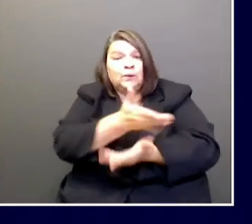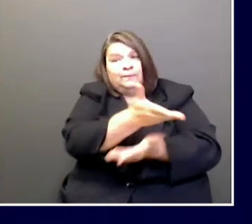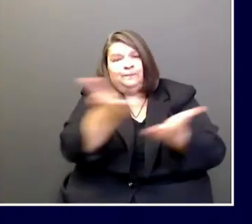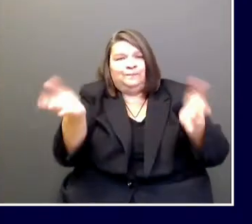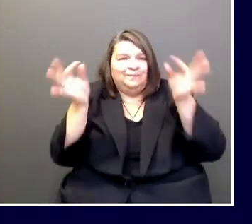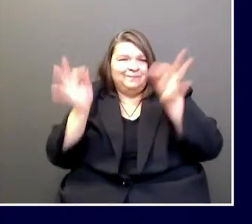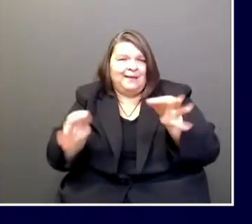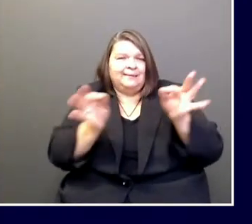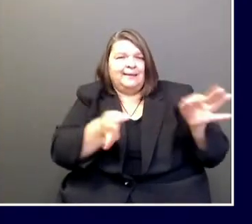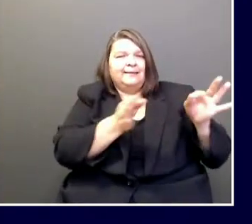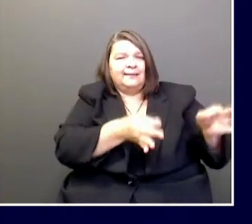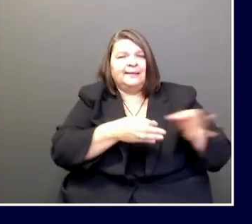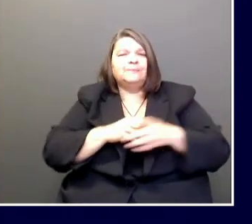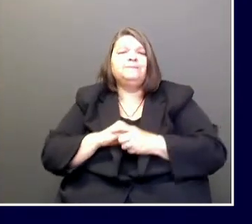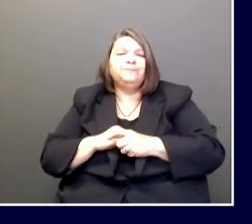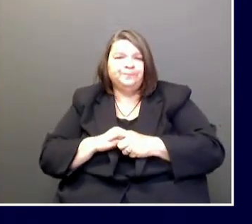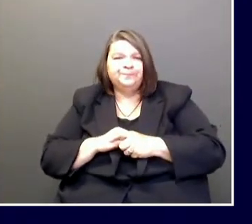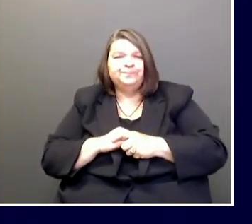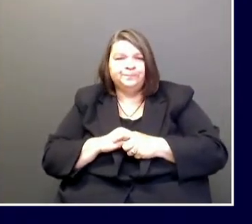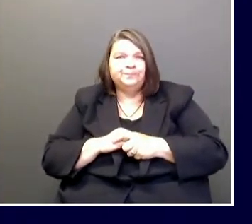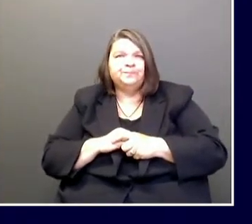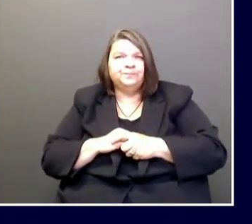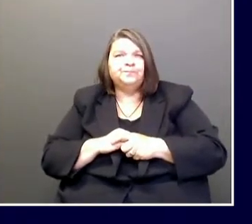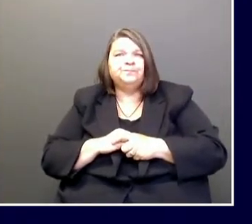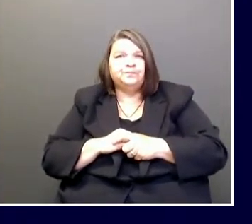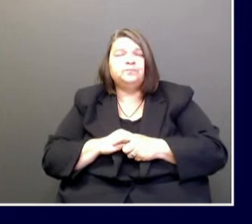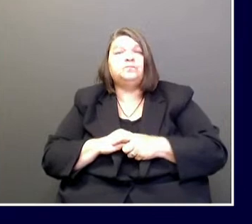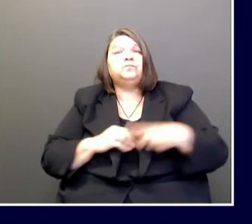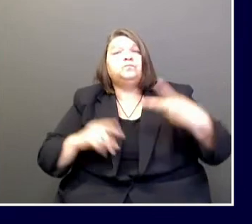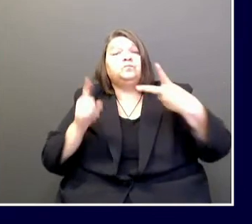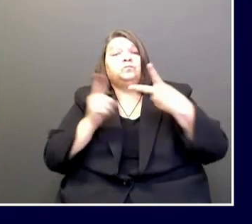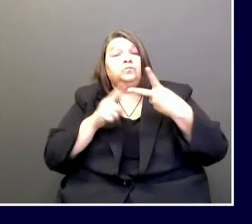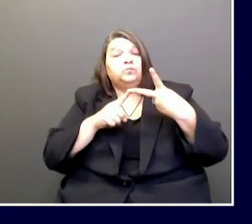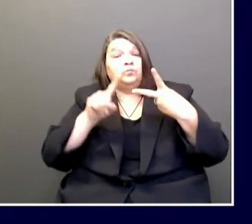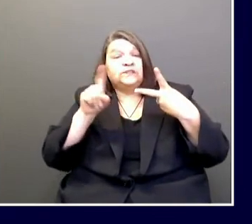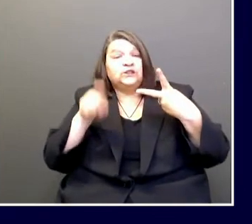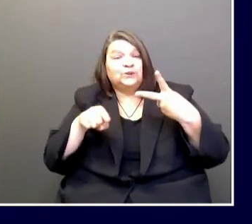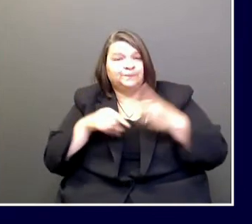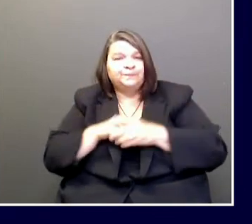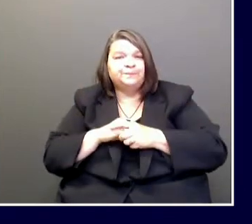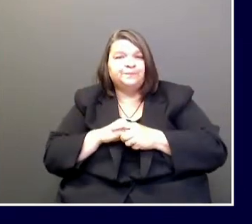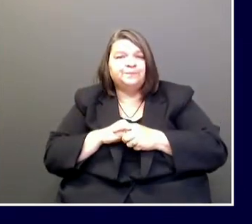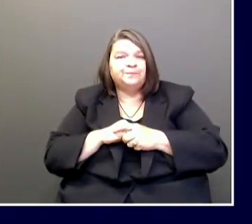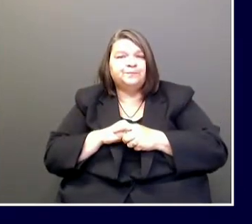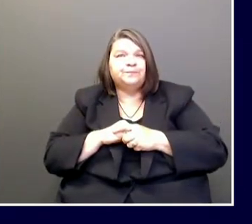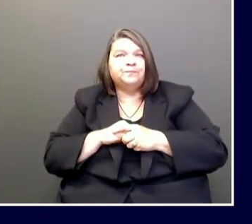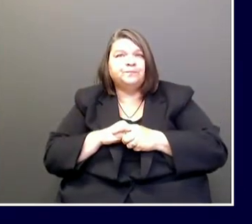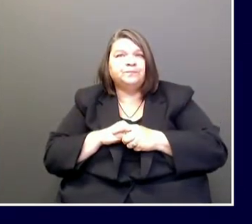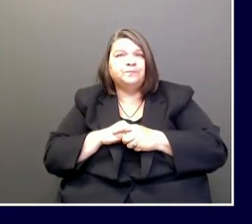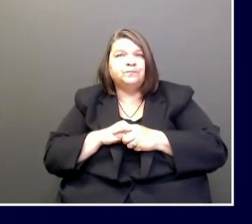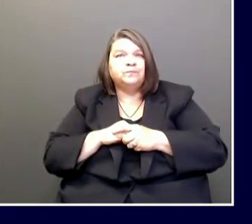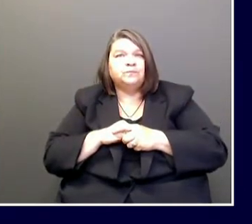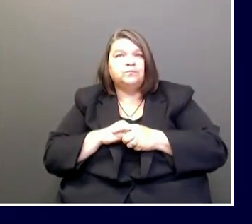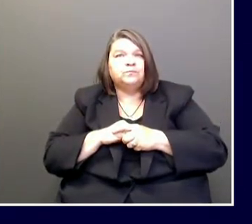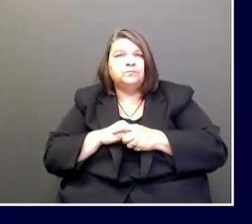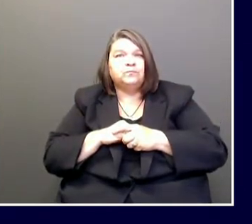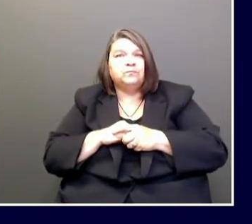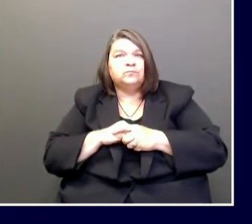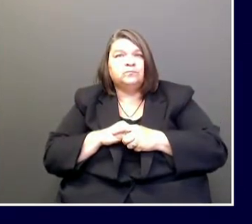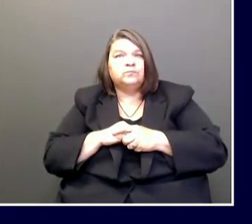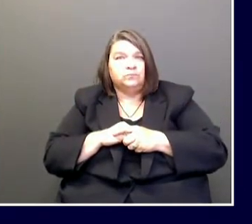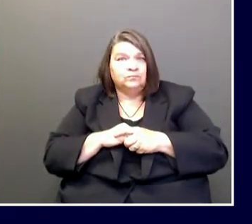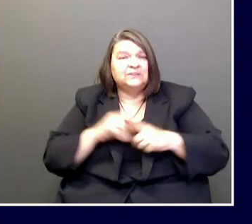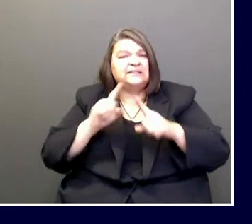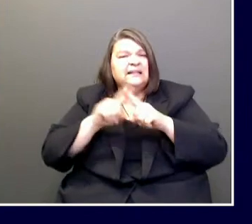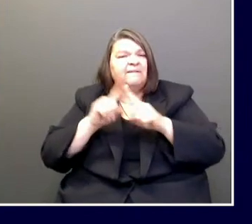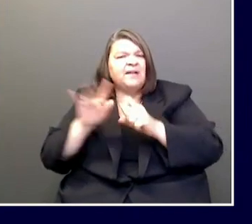All right. And then with respect to the differences between counties, at the beginning of the pandemic, it was discussed